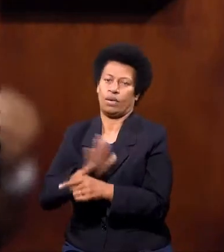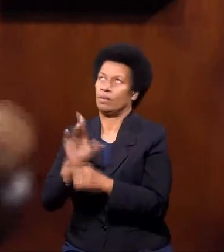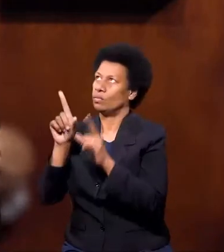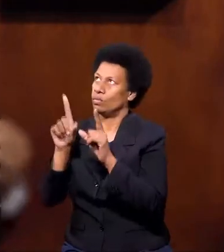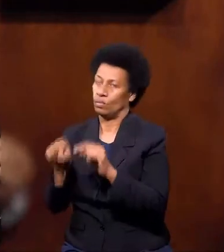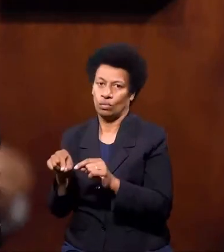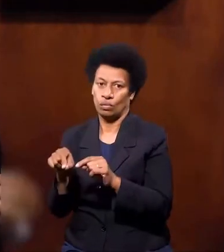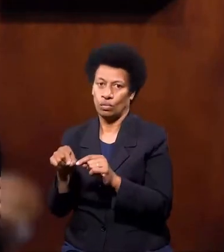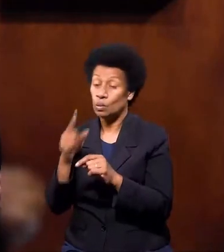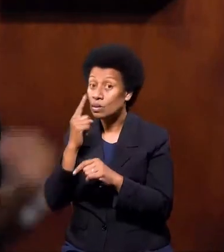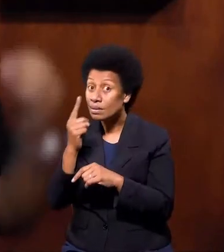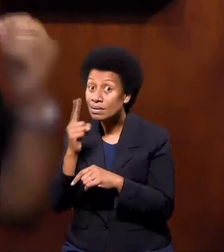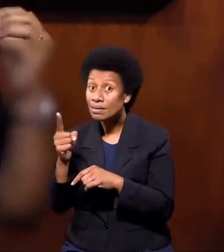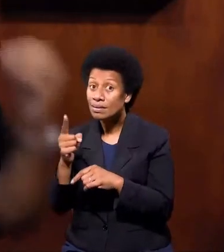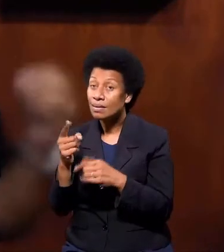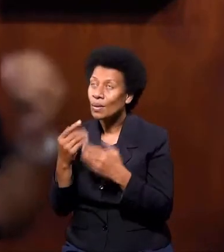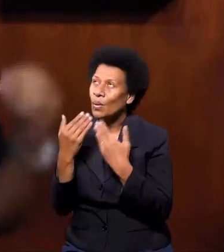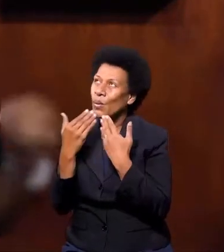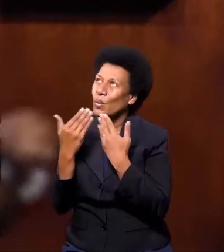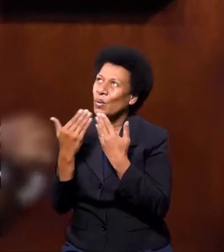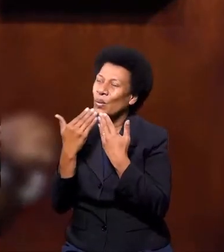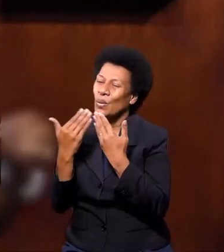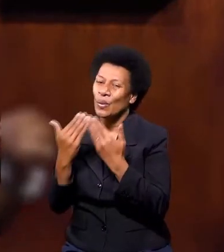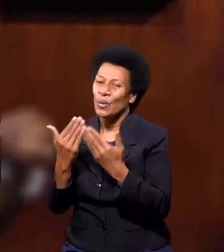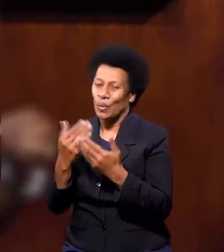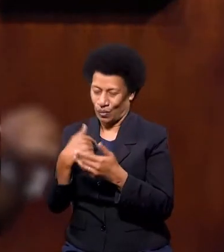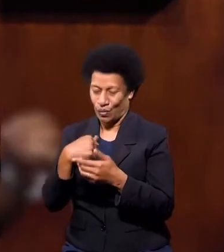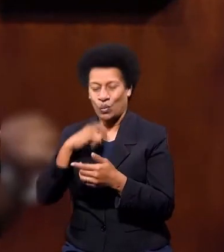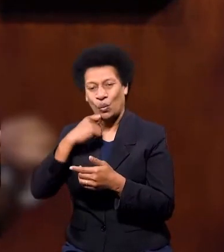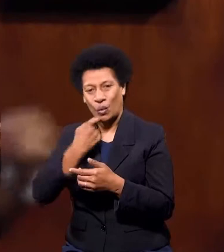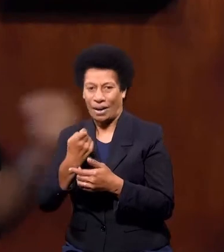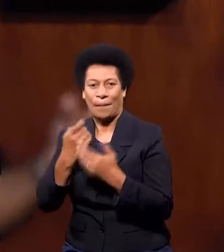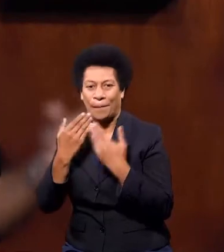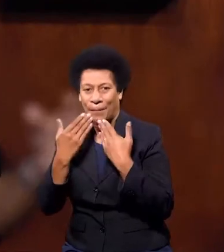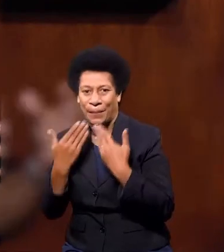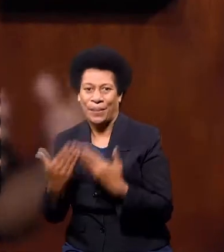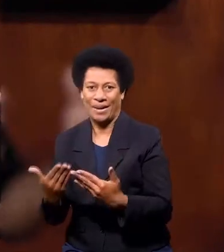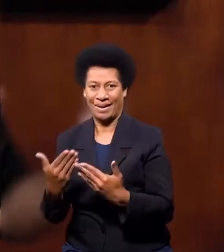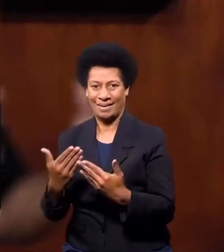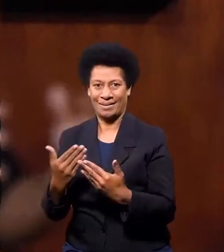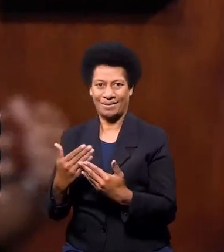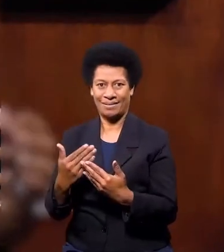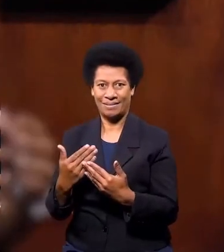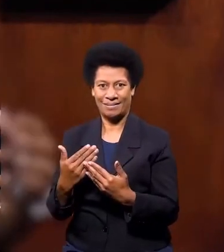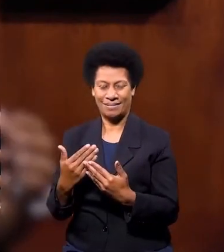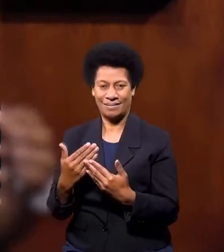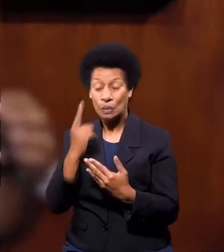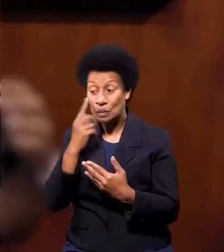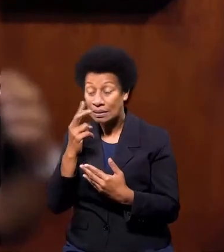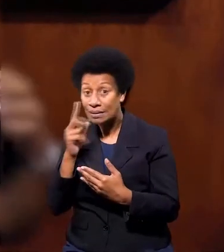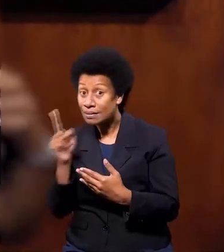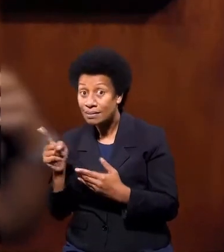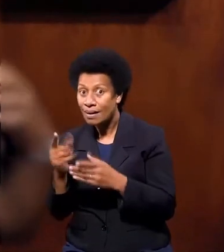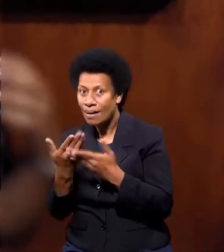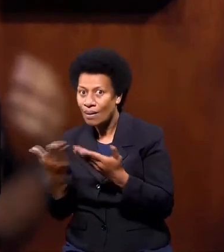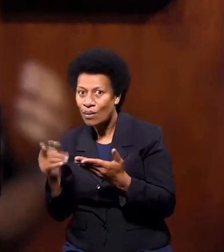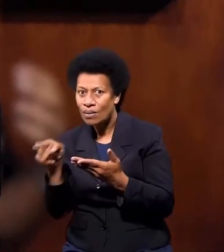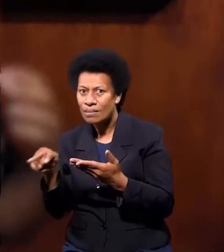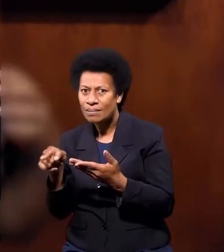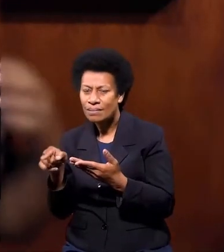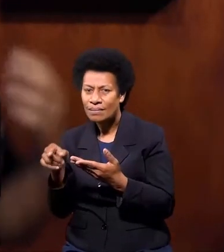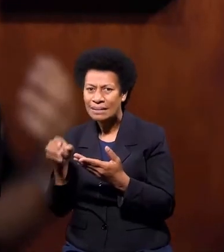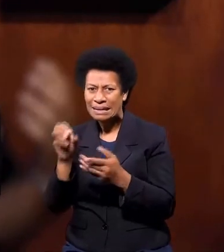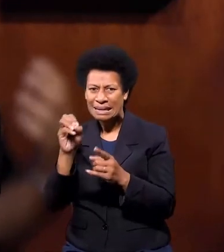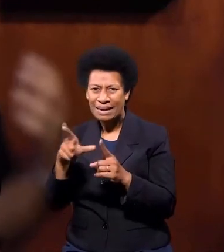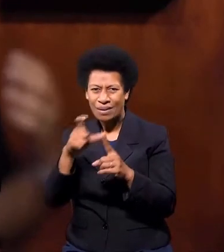which we would then see as a privilege to obey. You know, I think there's a very big difference when you see